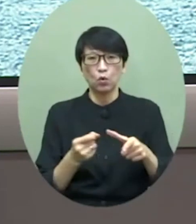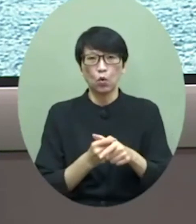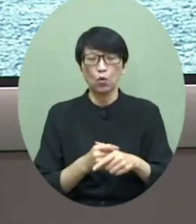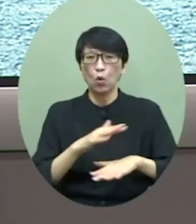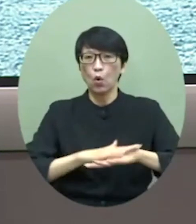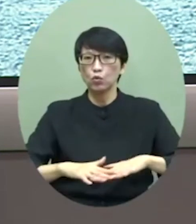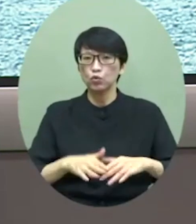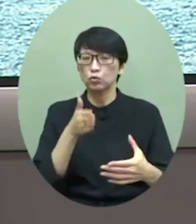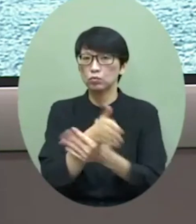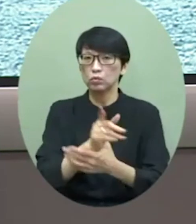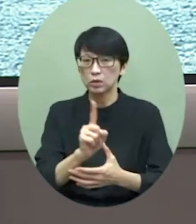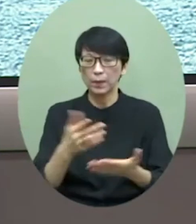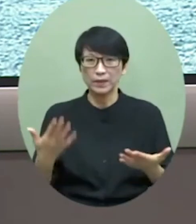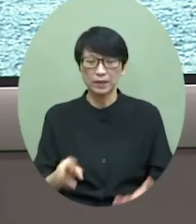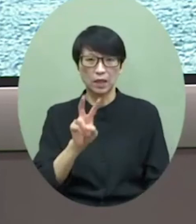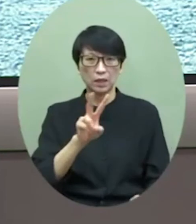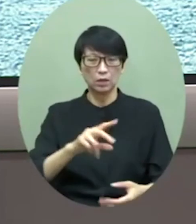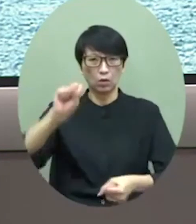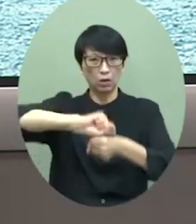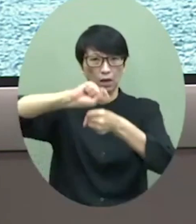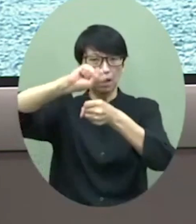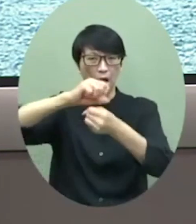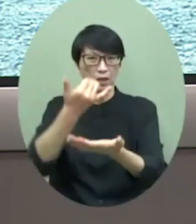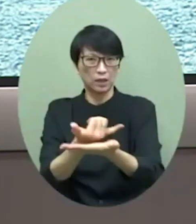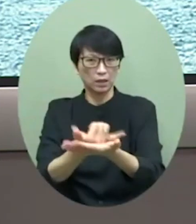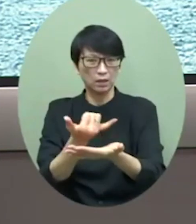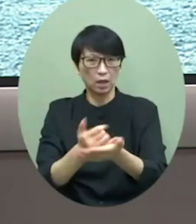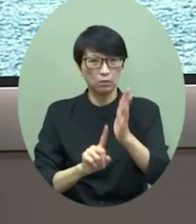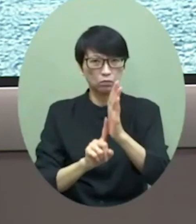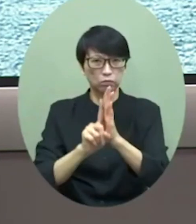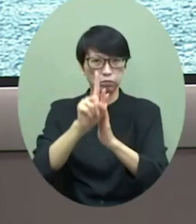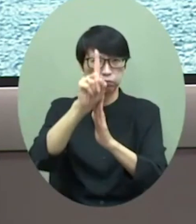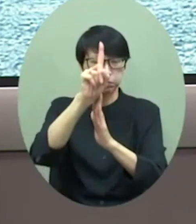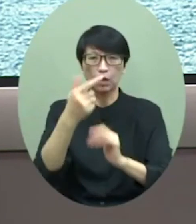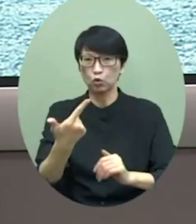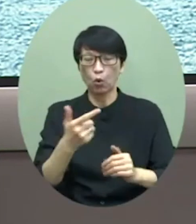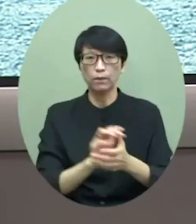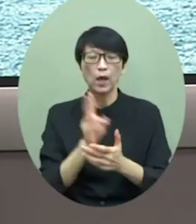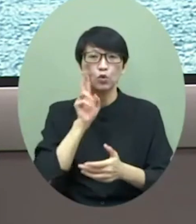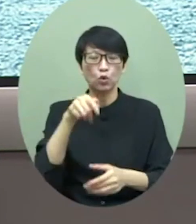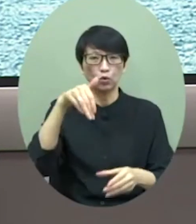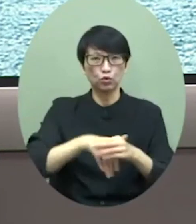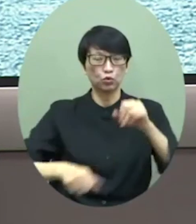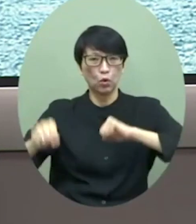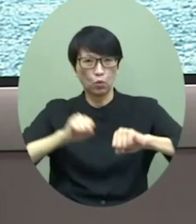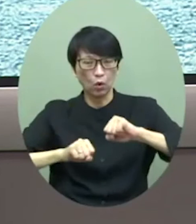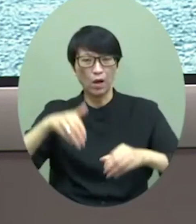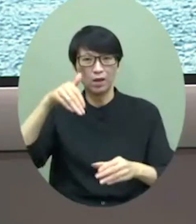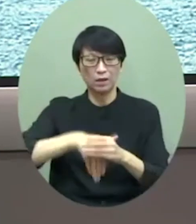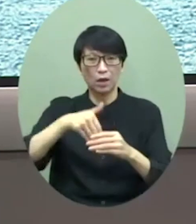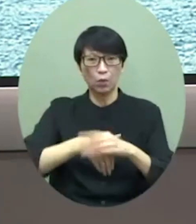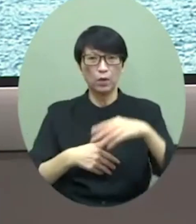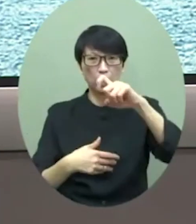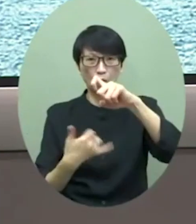regulations ordinance. Why is it that we are now in a situation that endangers public safety? Because we're seeing a spike in infection